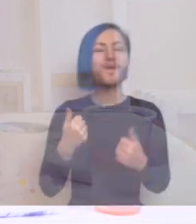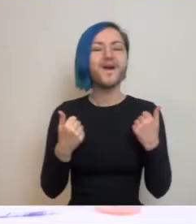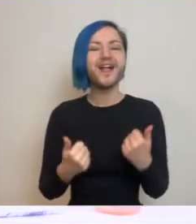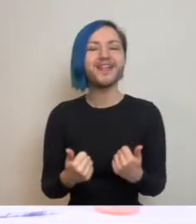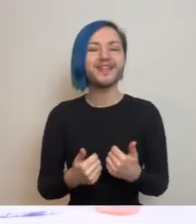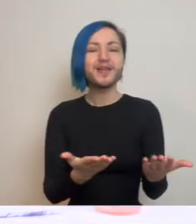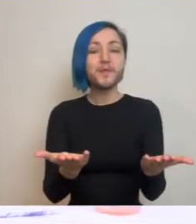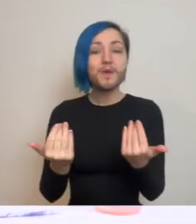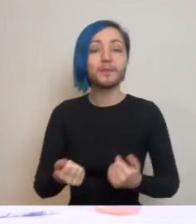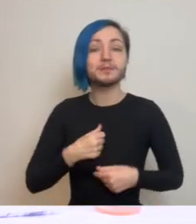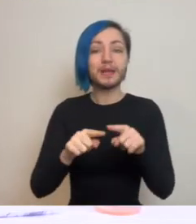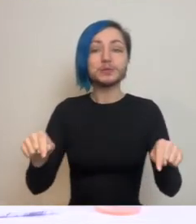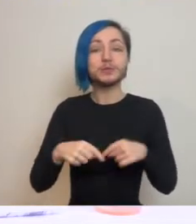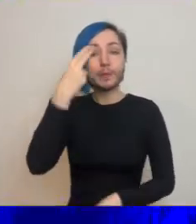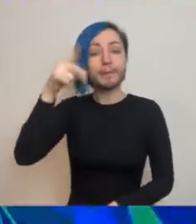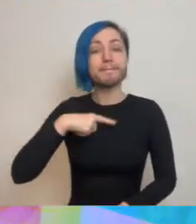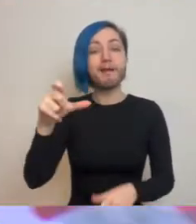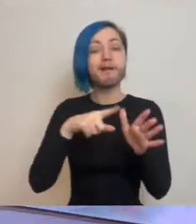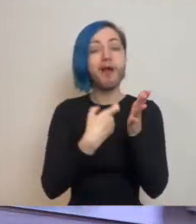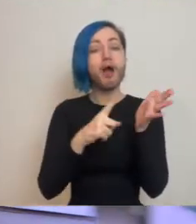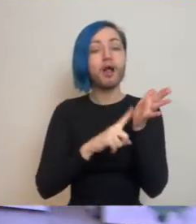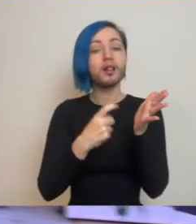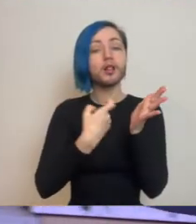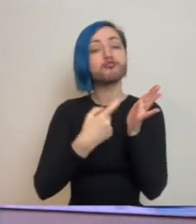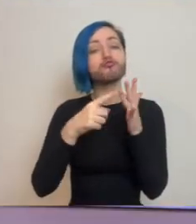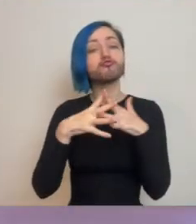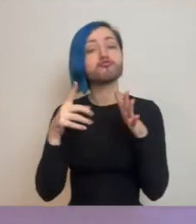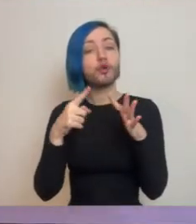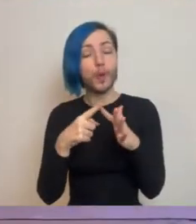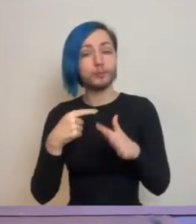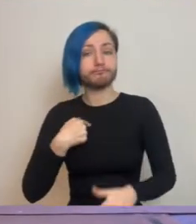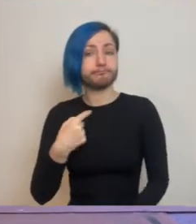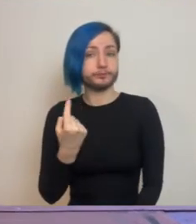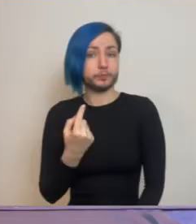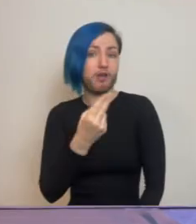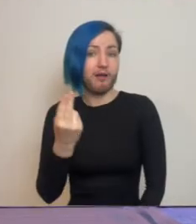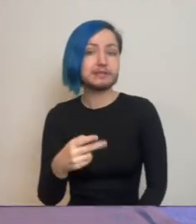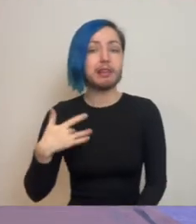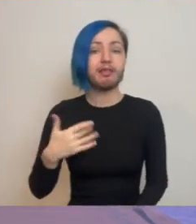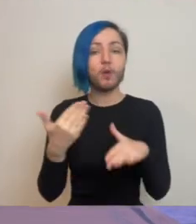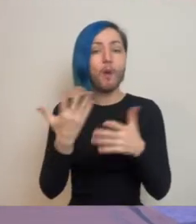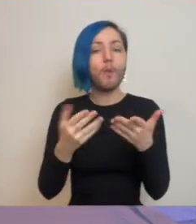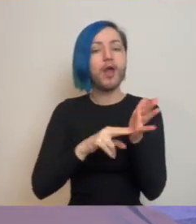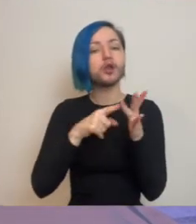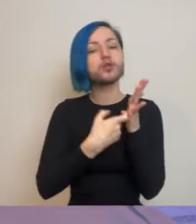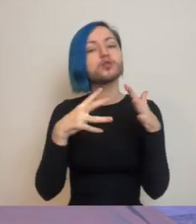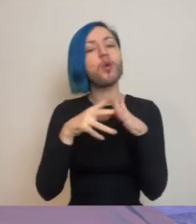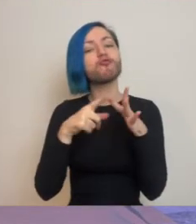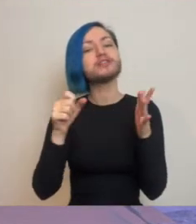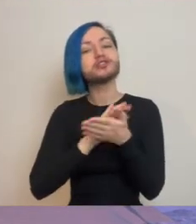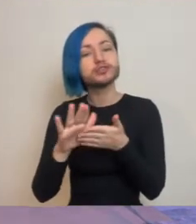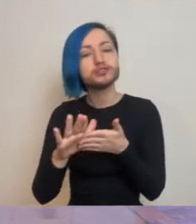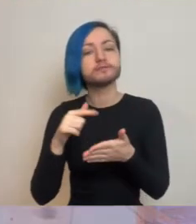Hello everyone, and welcome to my studio. My name is Rowe. I'm an artist living and working in Norwich. I've worked with